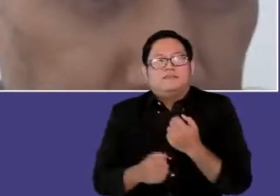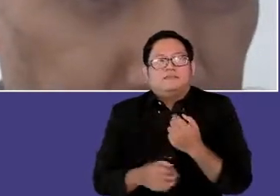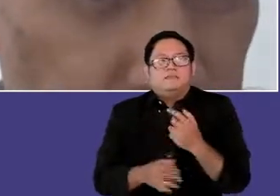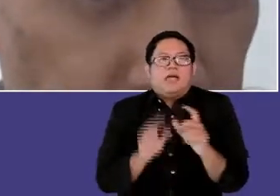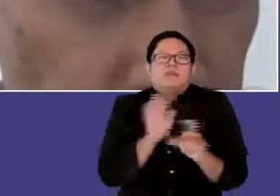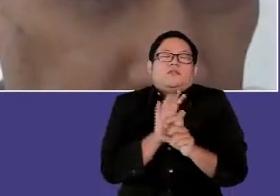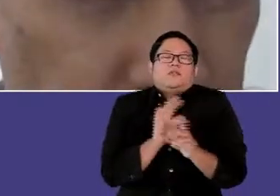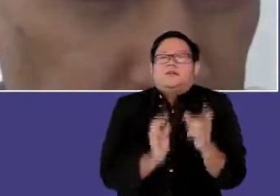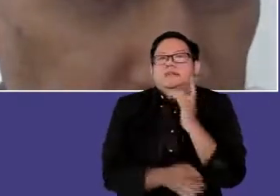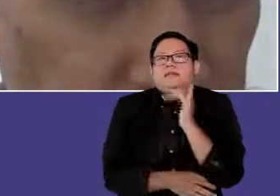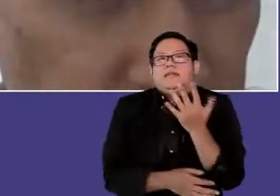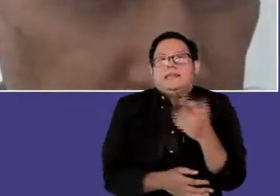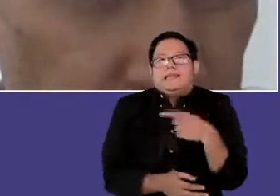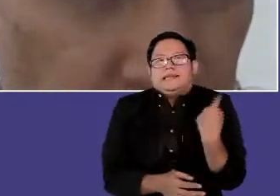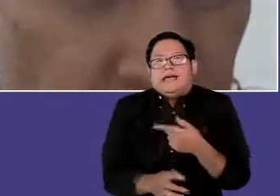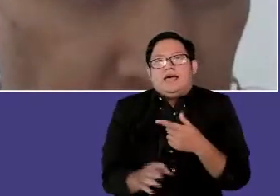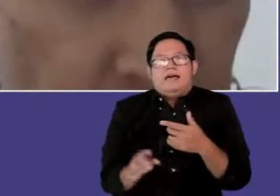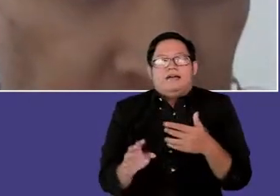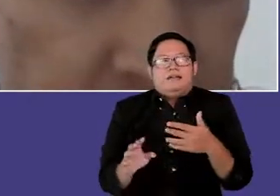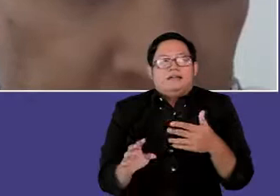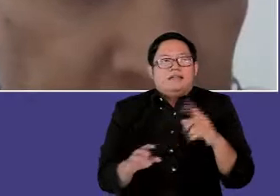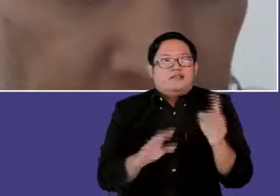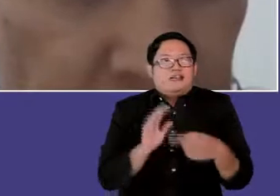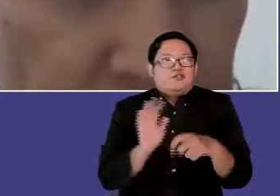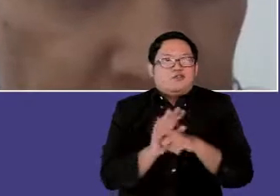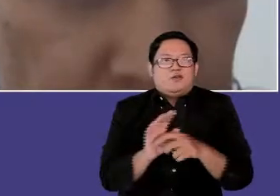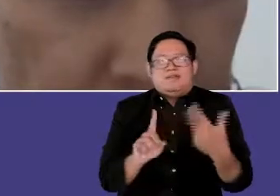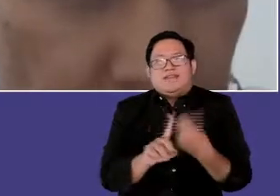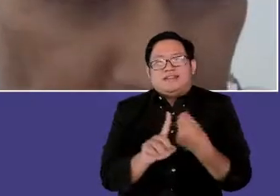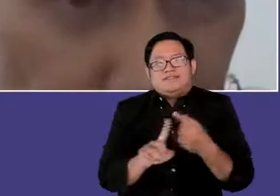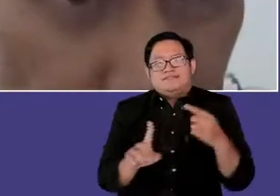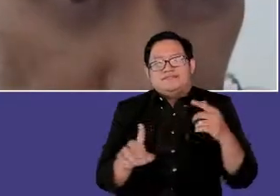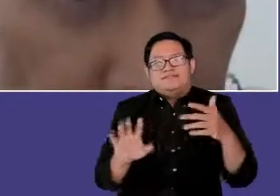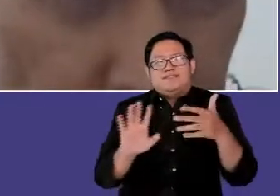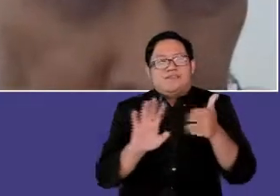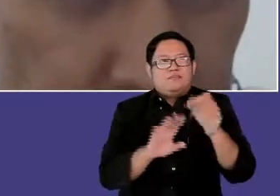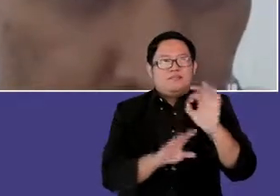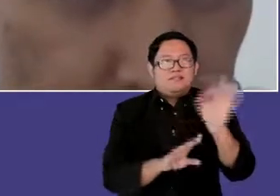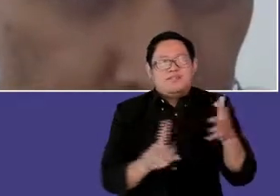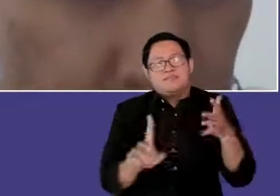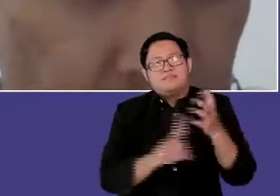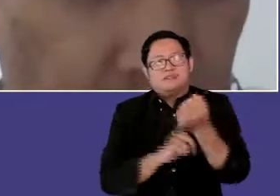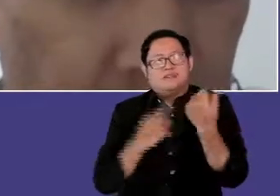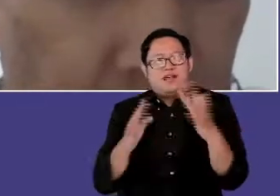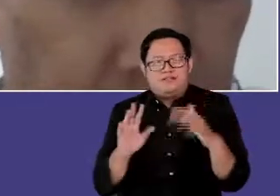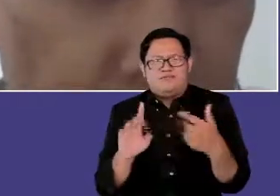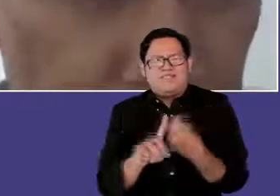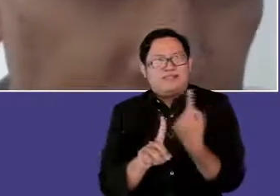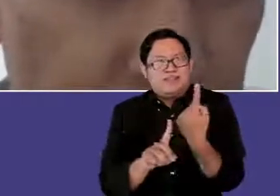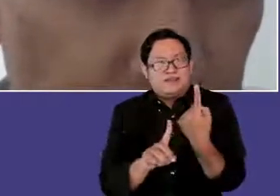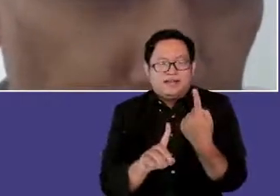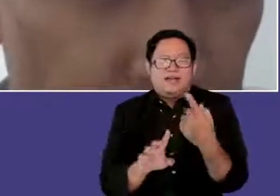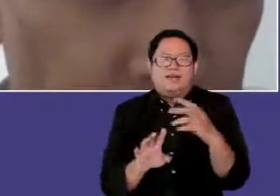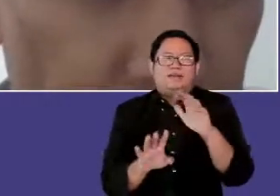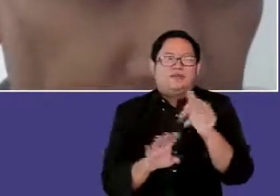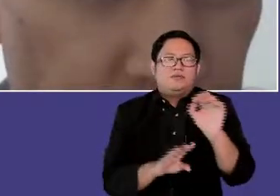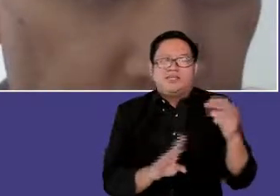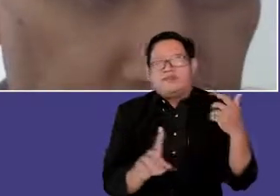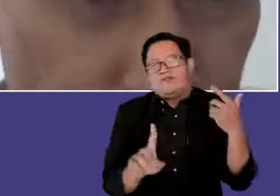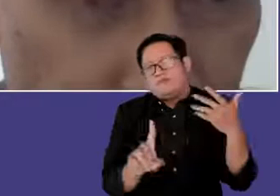reach 60% vaccination coverage, first dose, then that